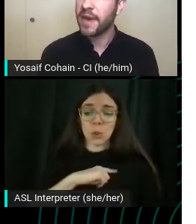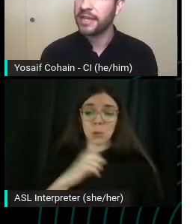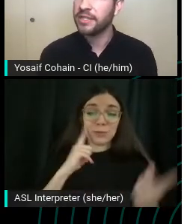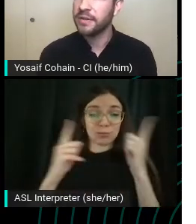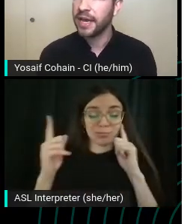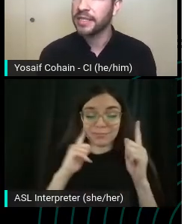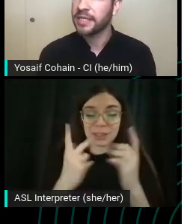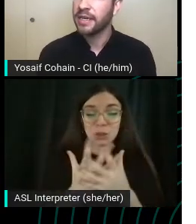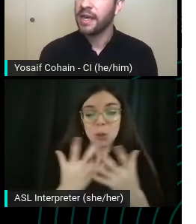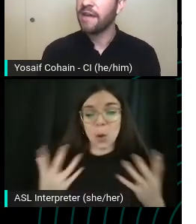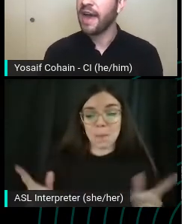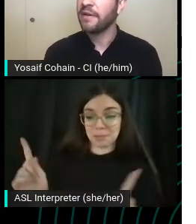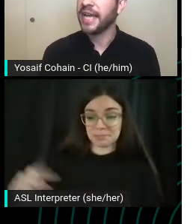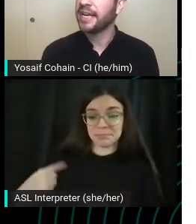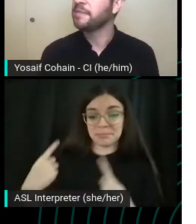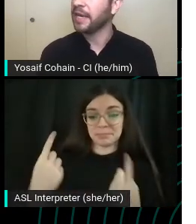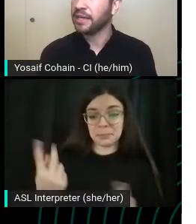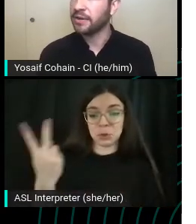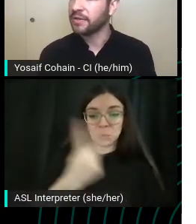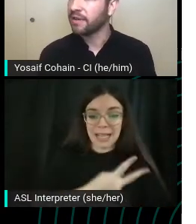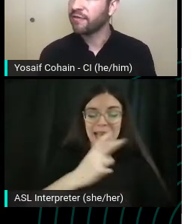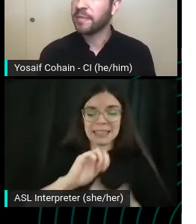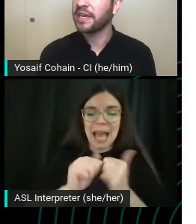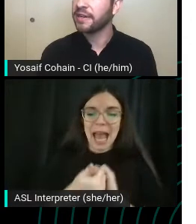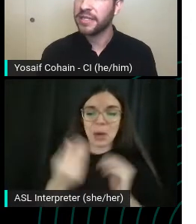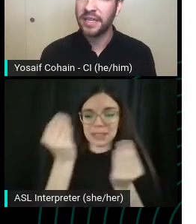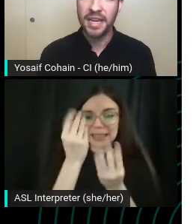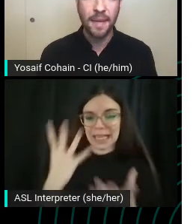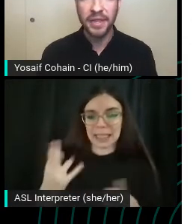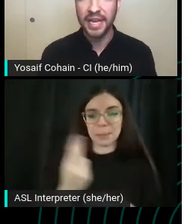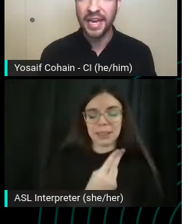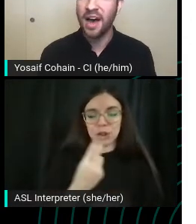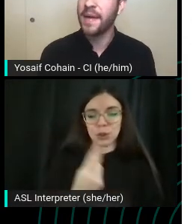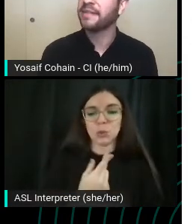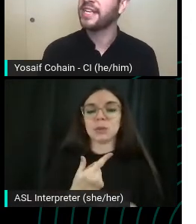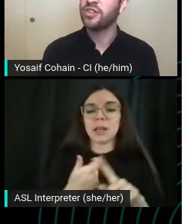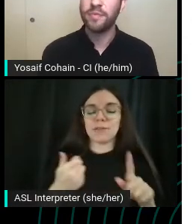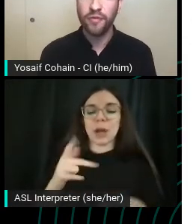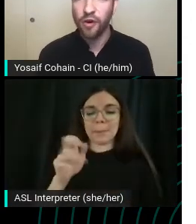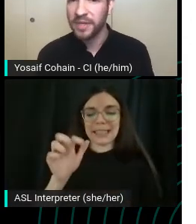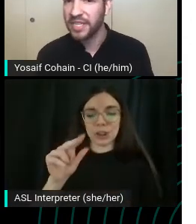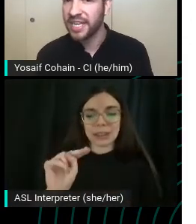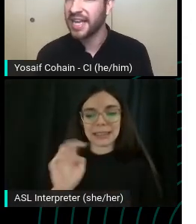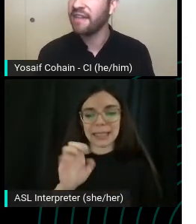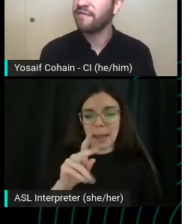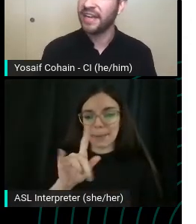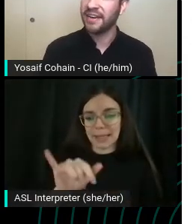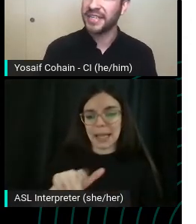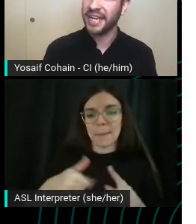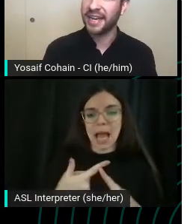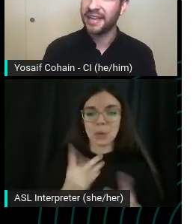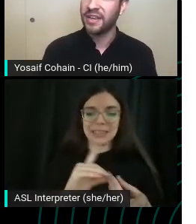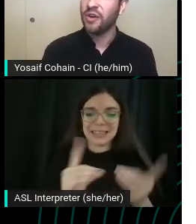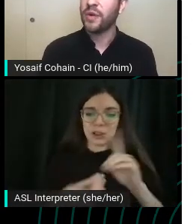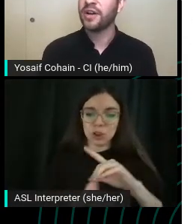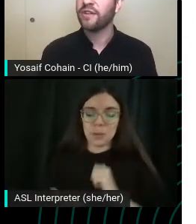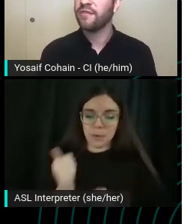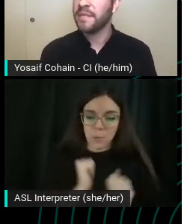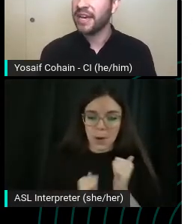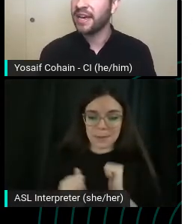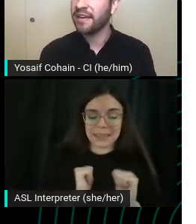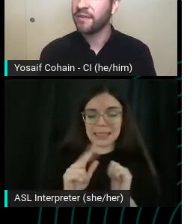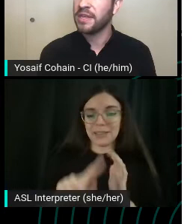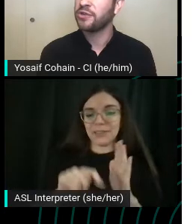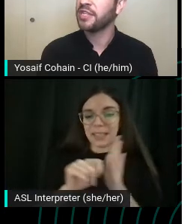over the past 2 days of how data is being used. From Kirsten and Emily about digital performances and video data. We heard